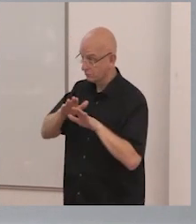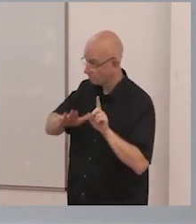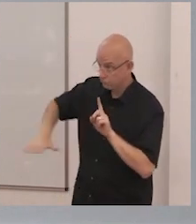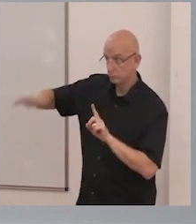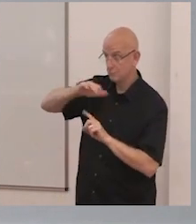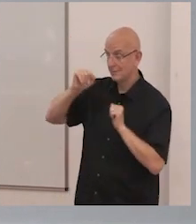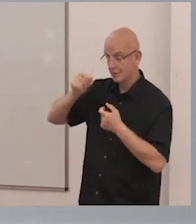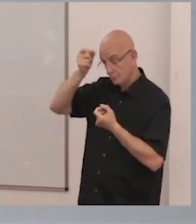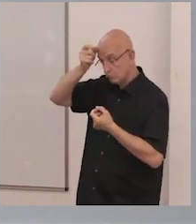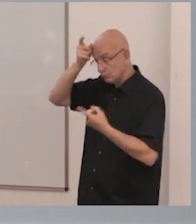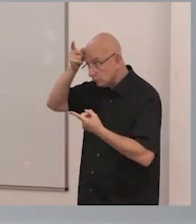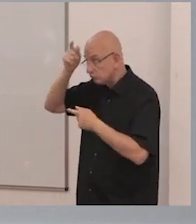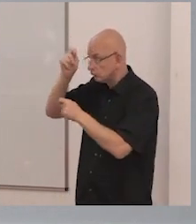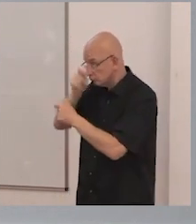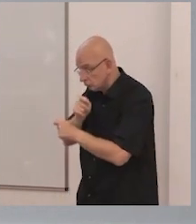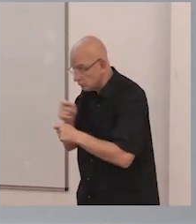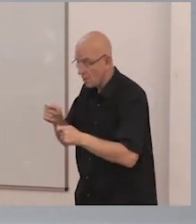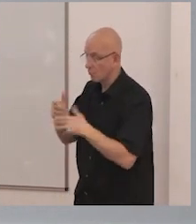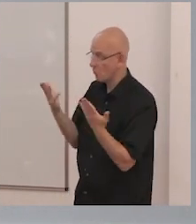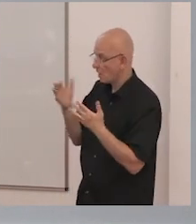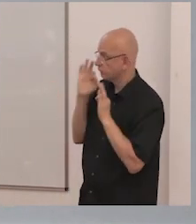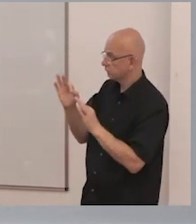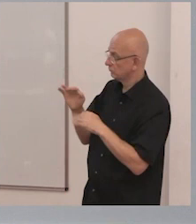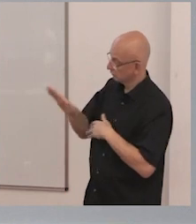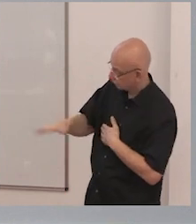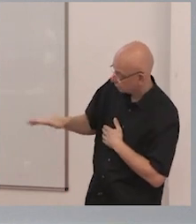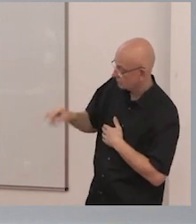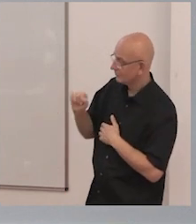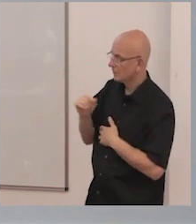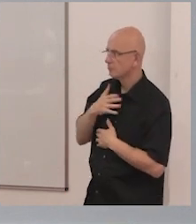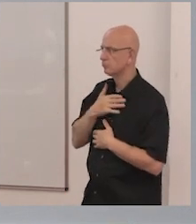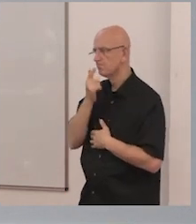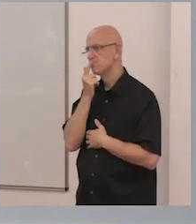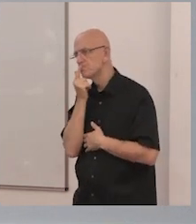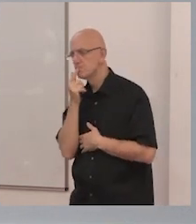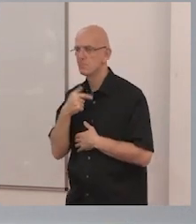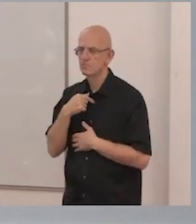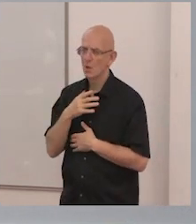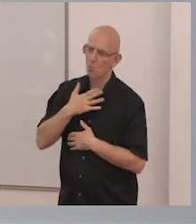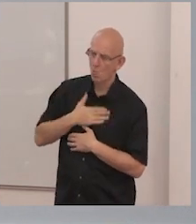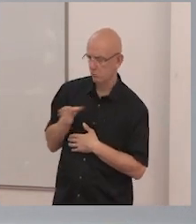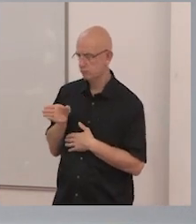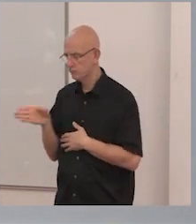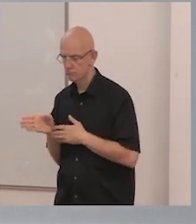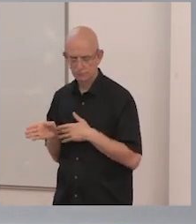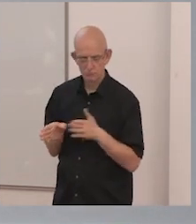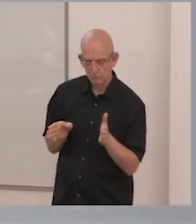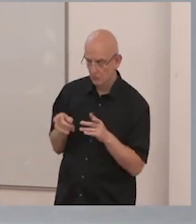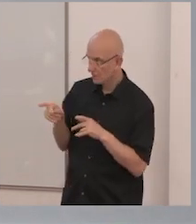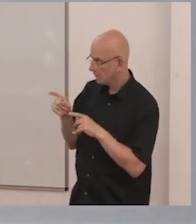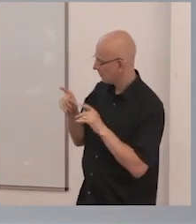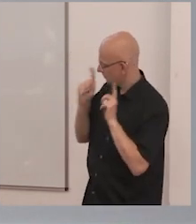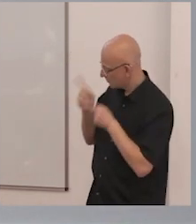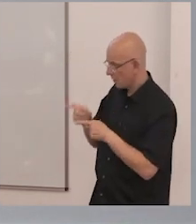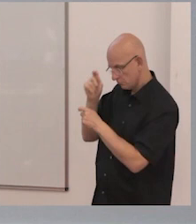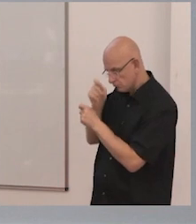evolving capacity at all times. So there's a direct requirement there on state parties to respect